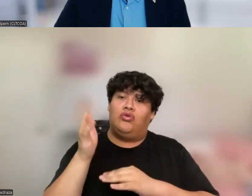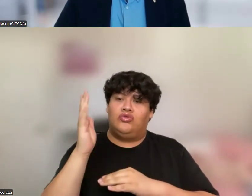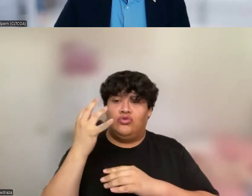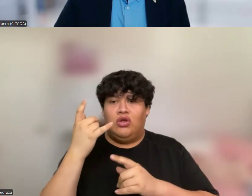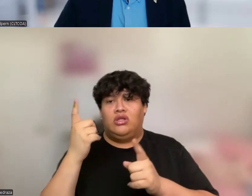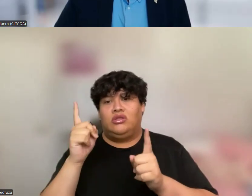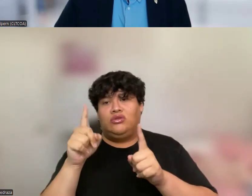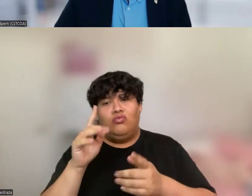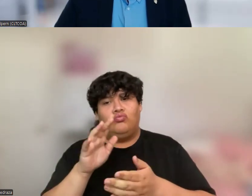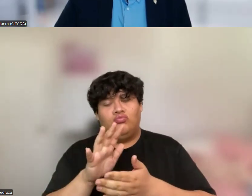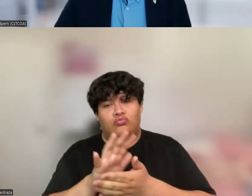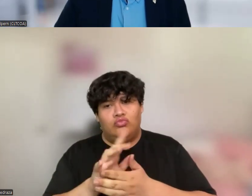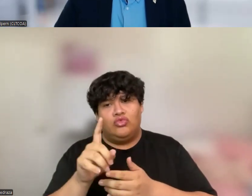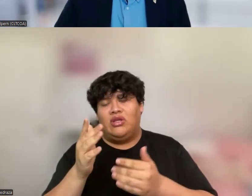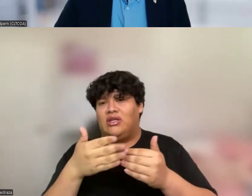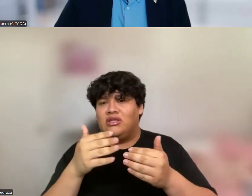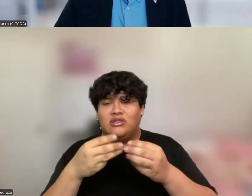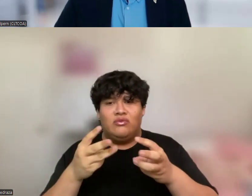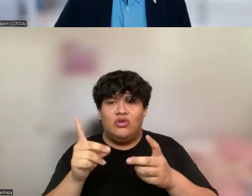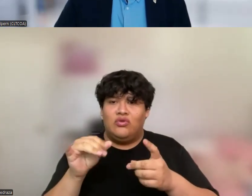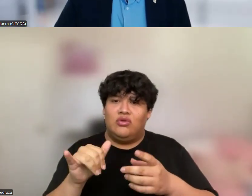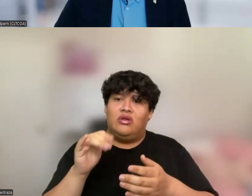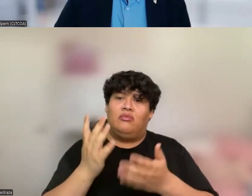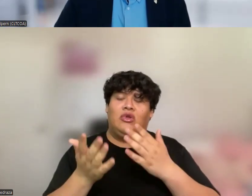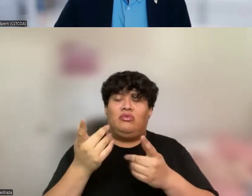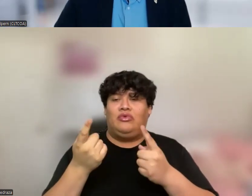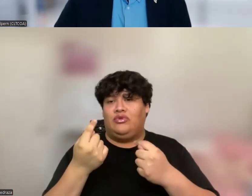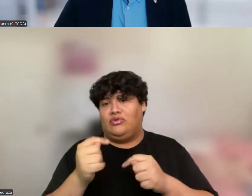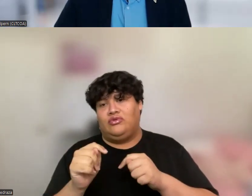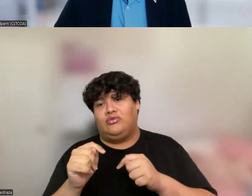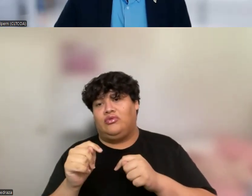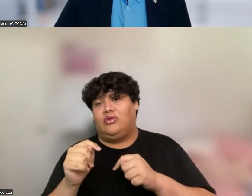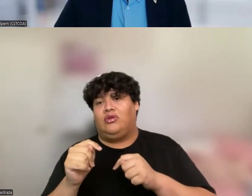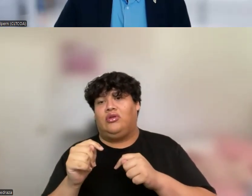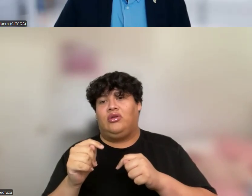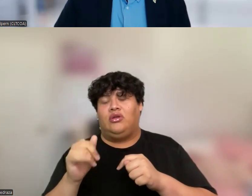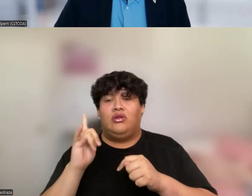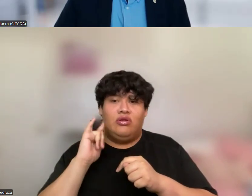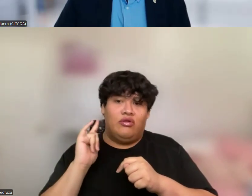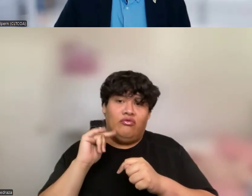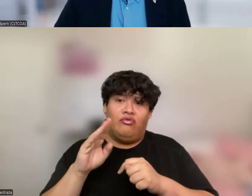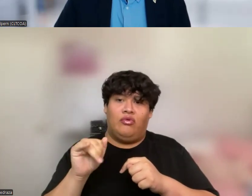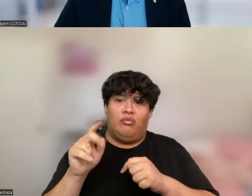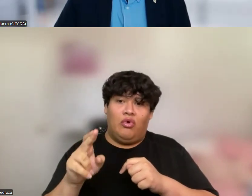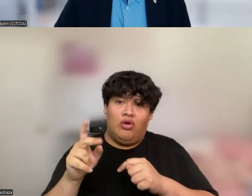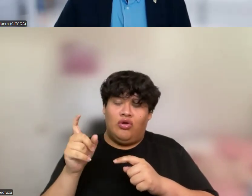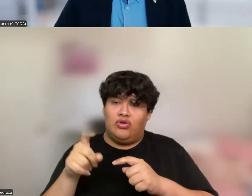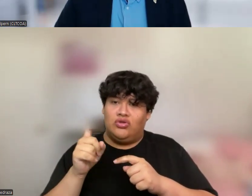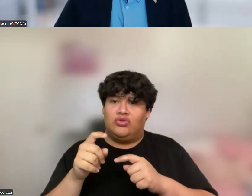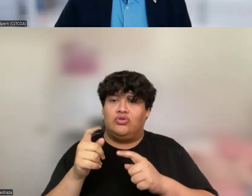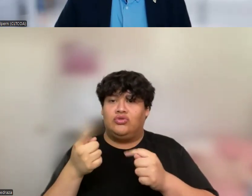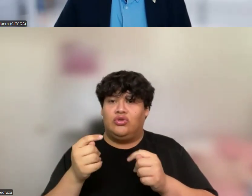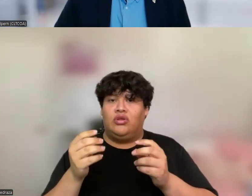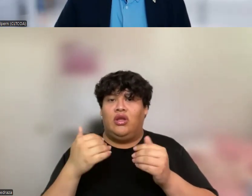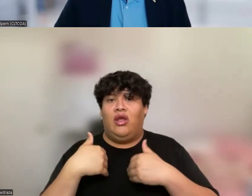classes, I think an easy way to do that is some coordination with the California Bar Association and getting